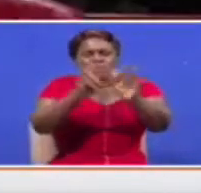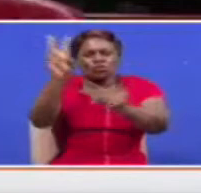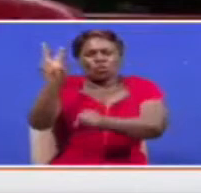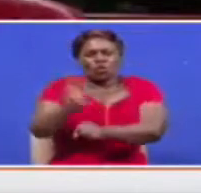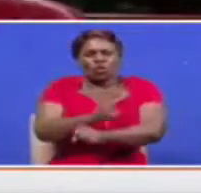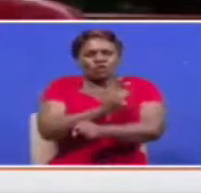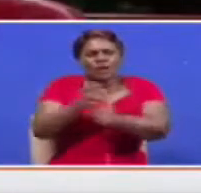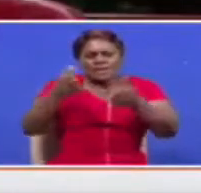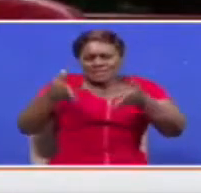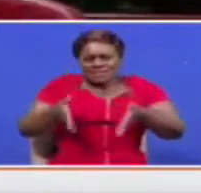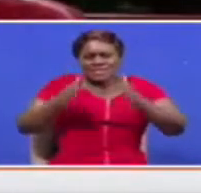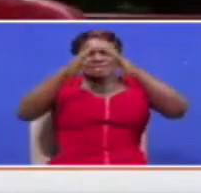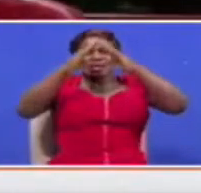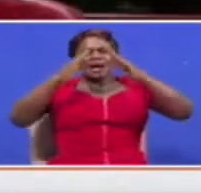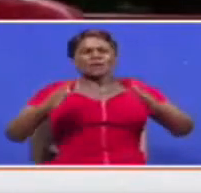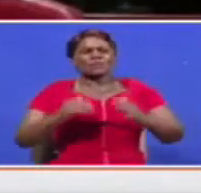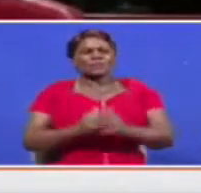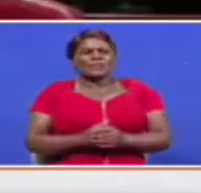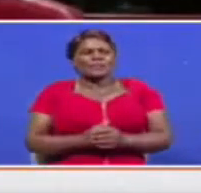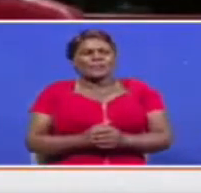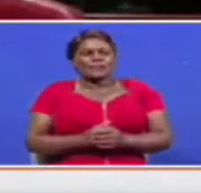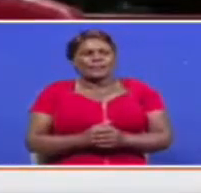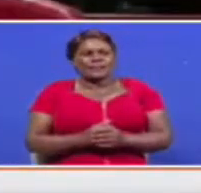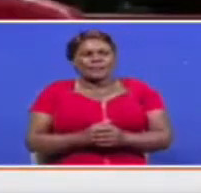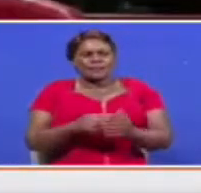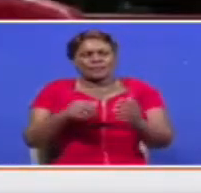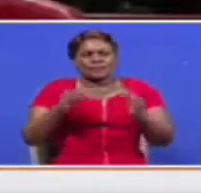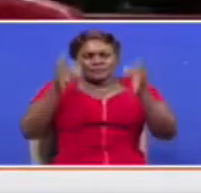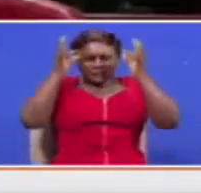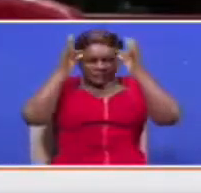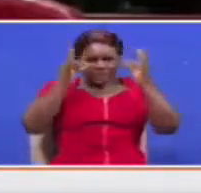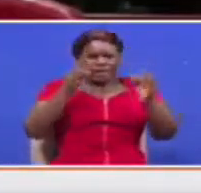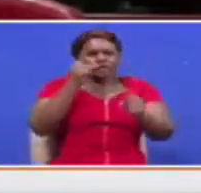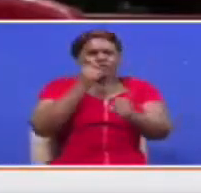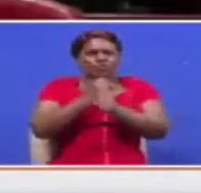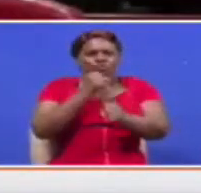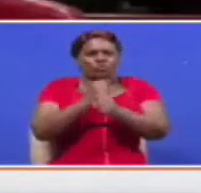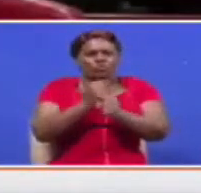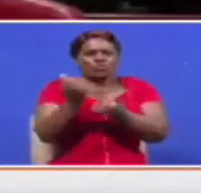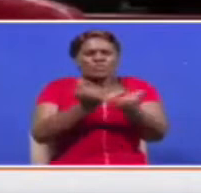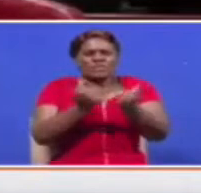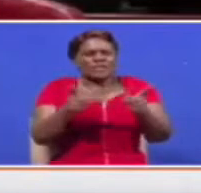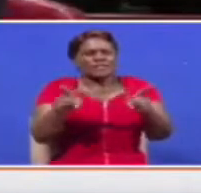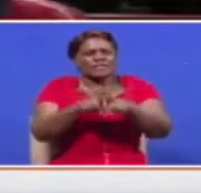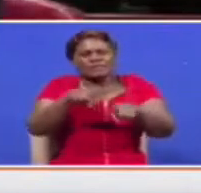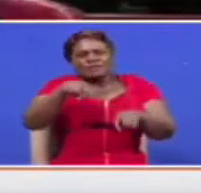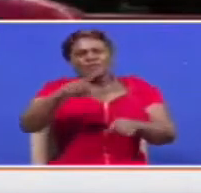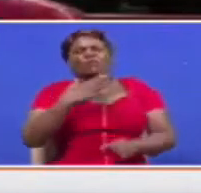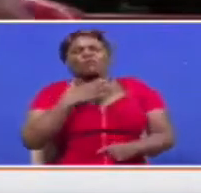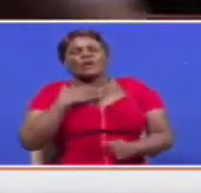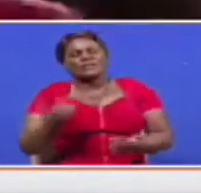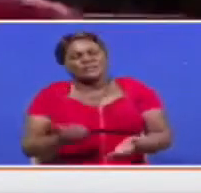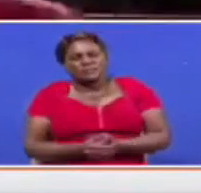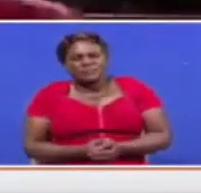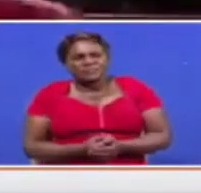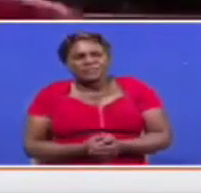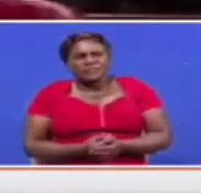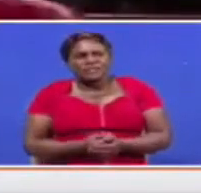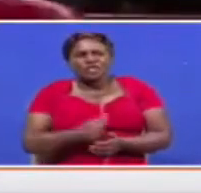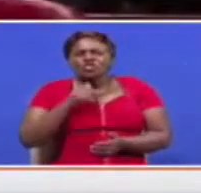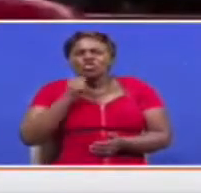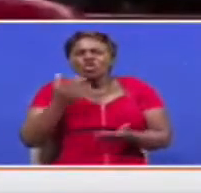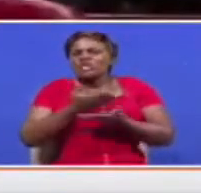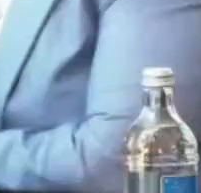oversight. This house can choose to transact its business in the manner it deems fit. It is not